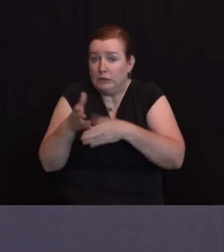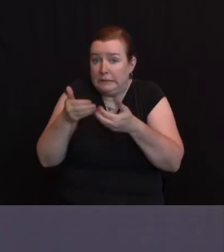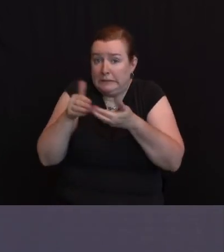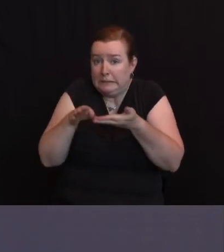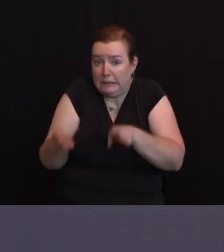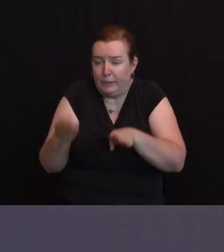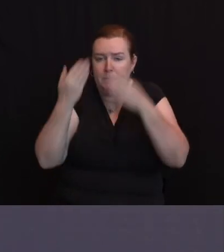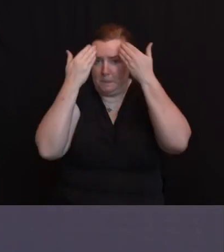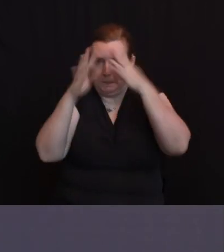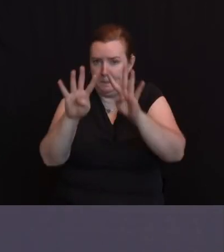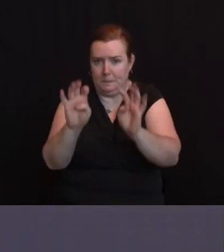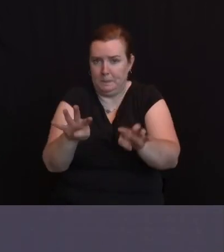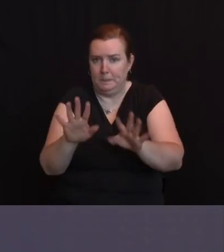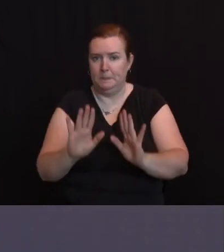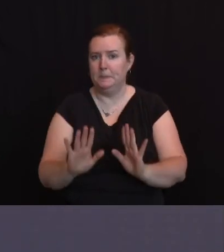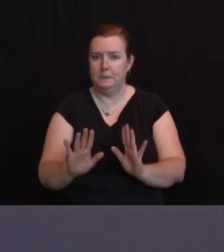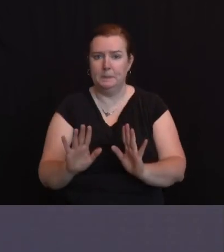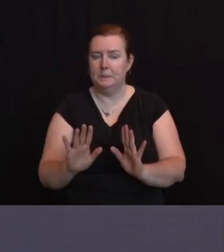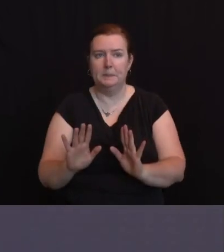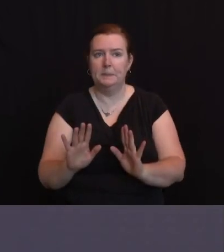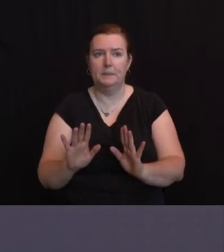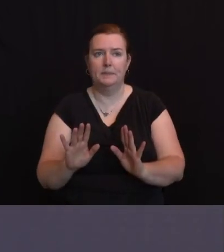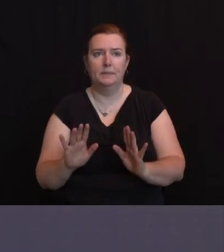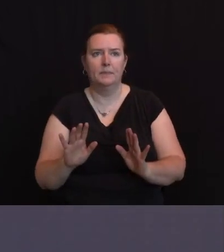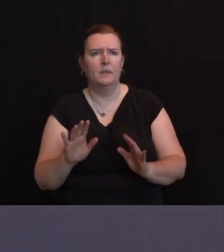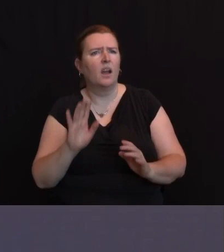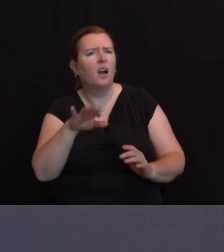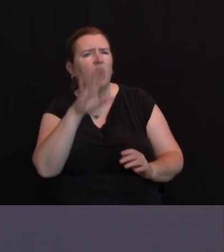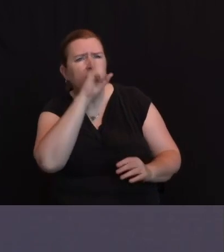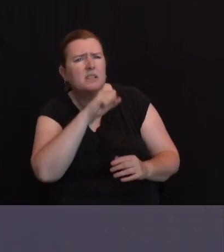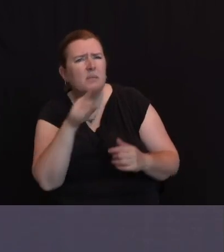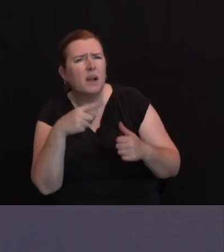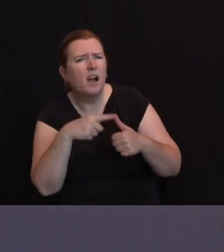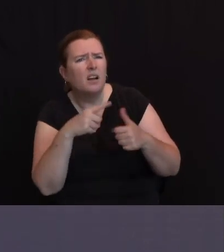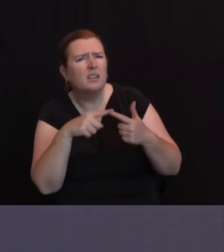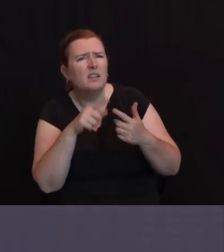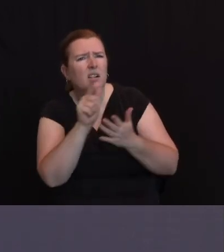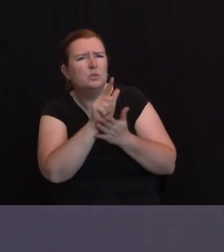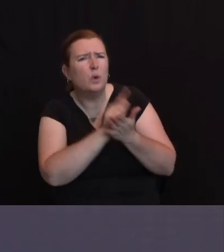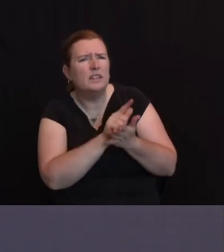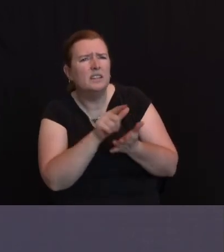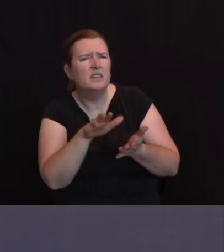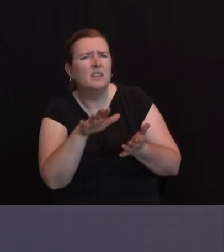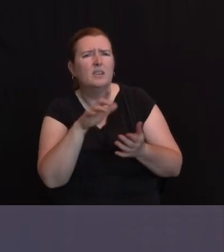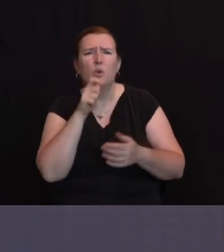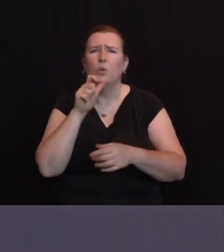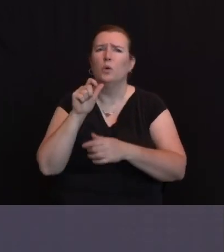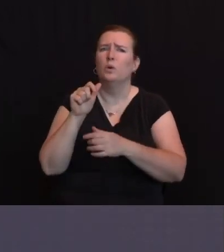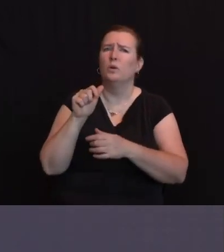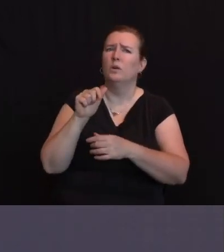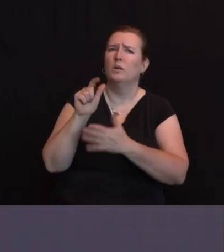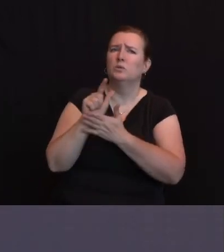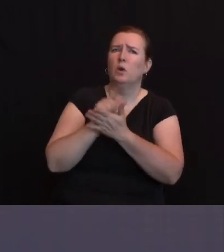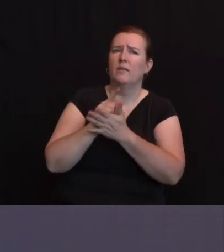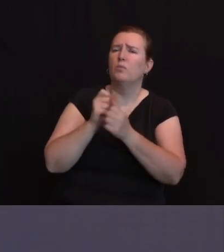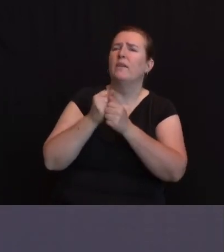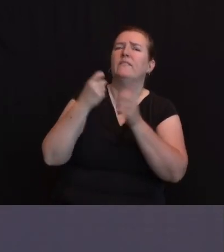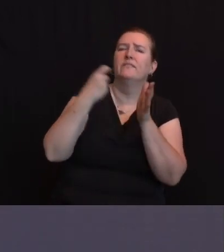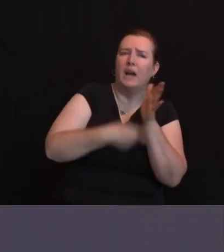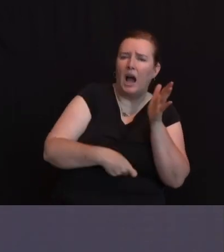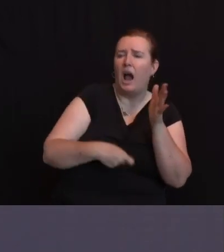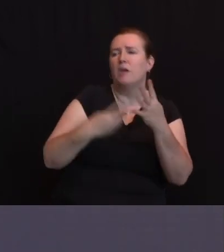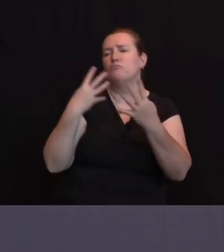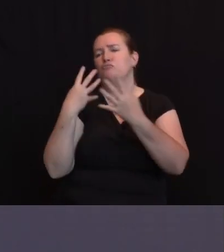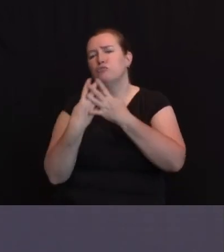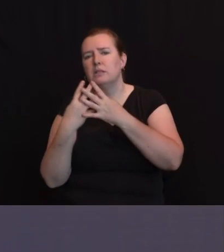I was writing it down and missed the legislation you asked me about. There's legislation that would set fines and possible jail time, for people that refuse to wear